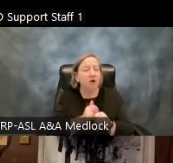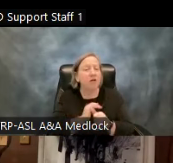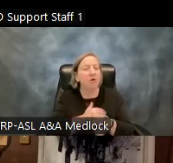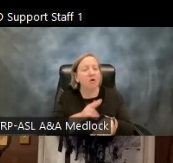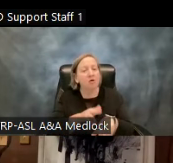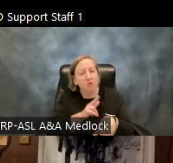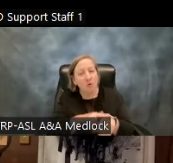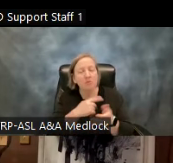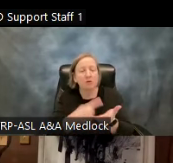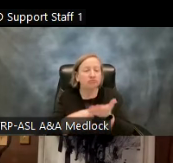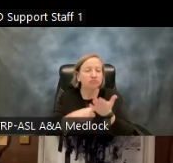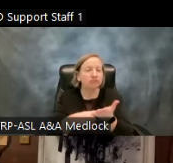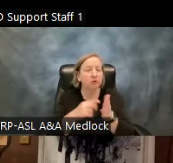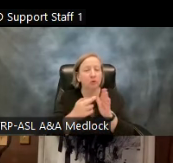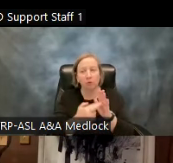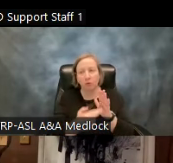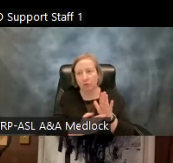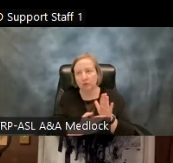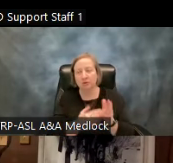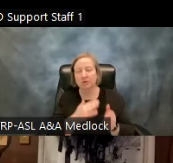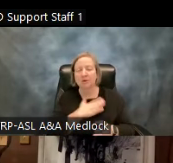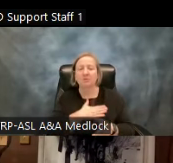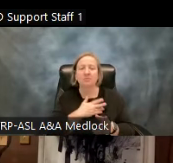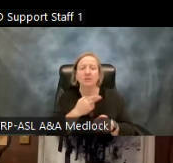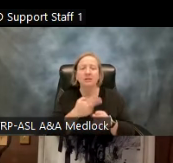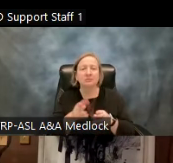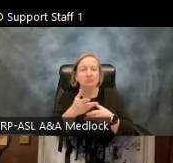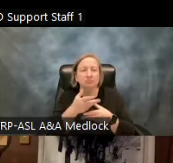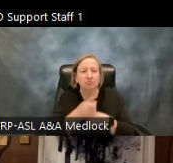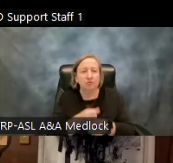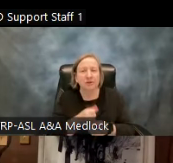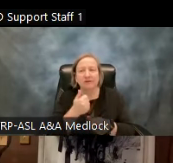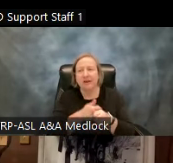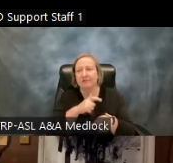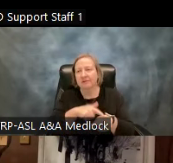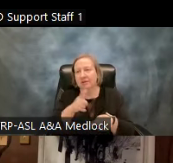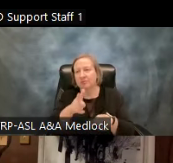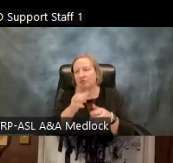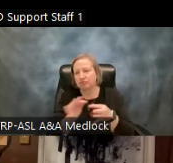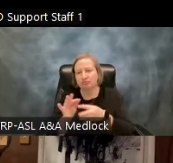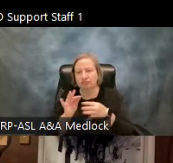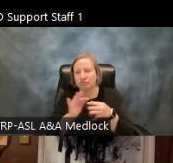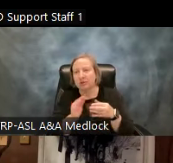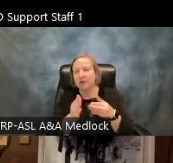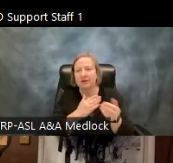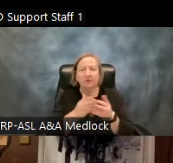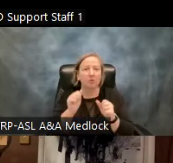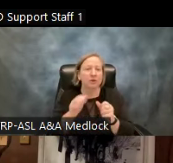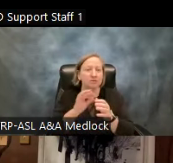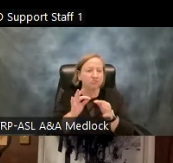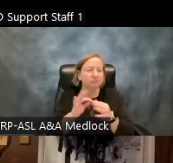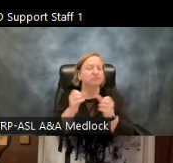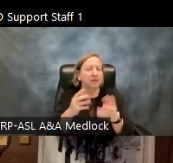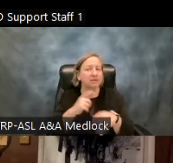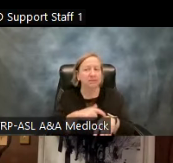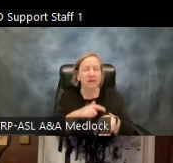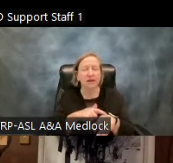discussion rules. Please be brief each time you speak. Even though you can speak multiple times, please